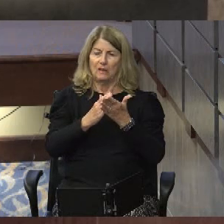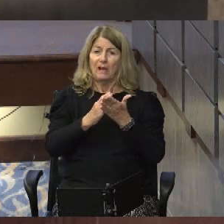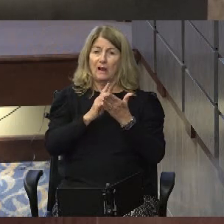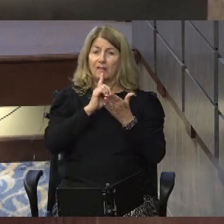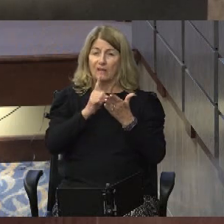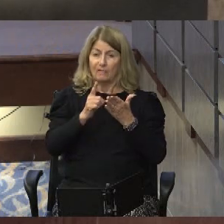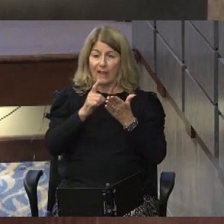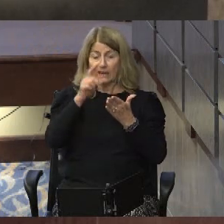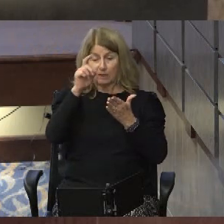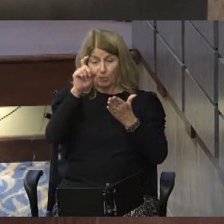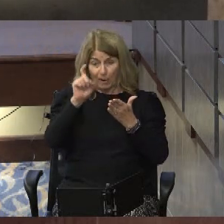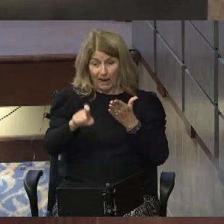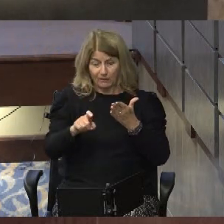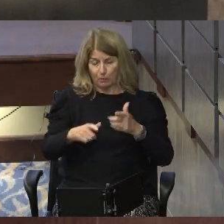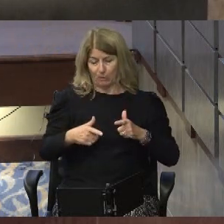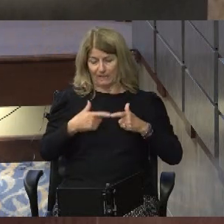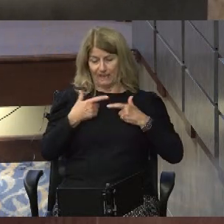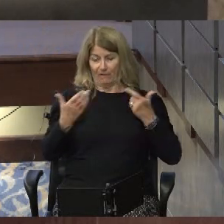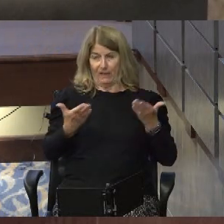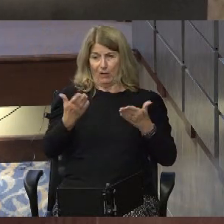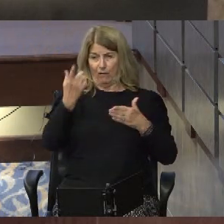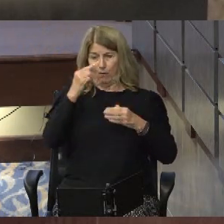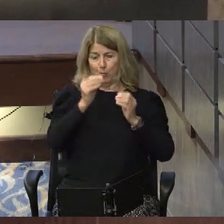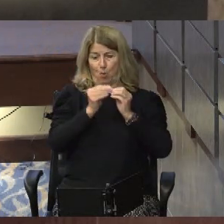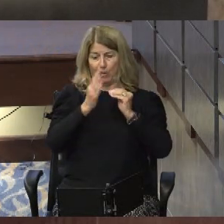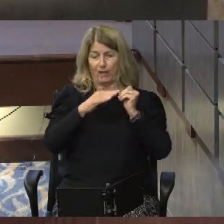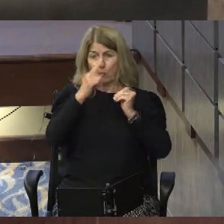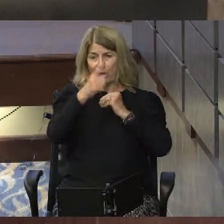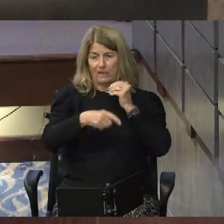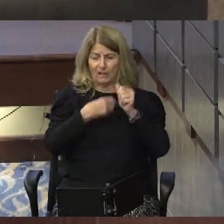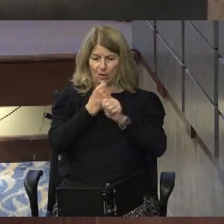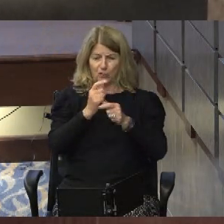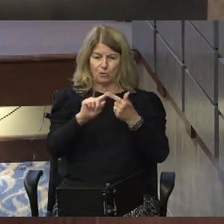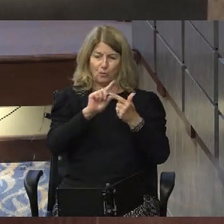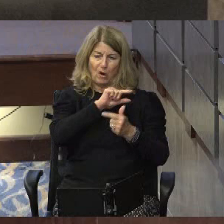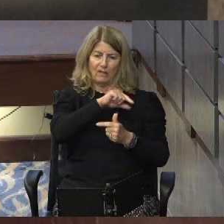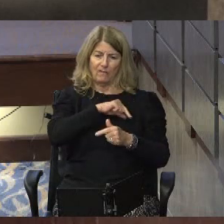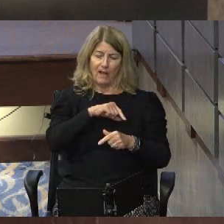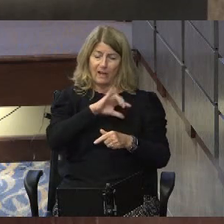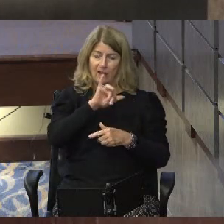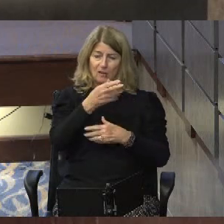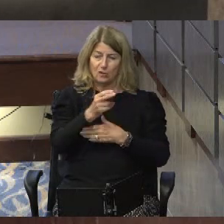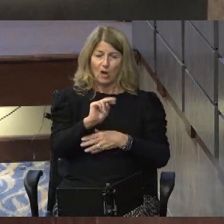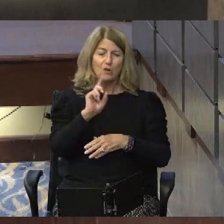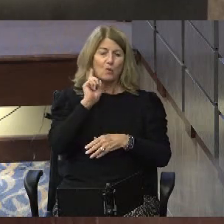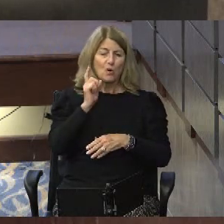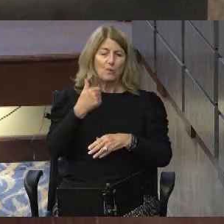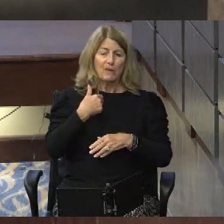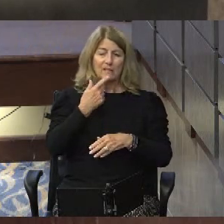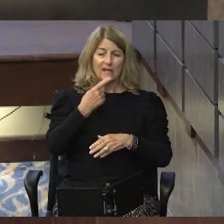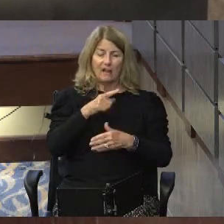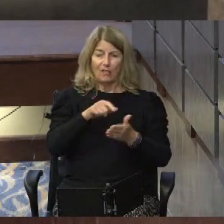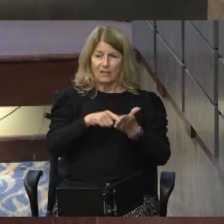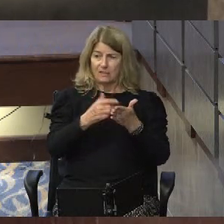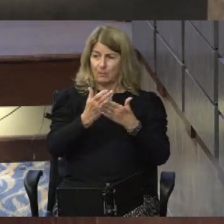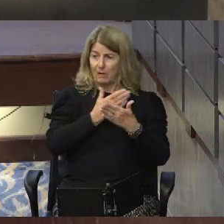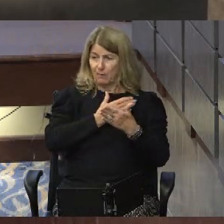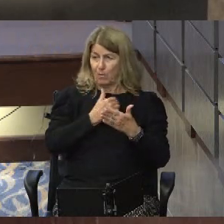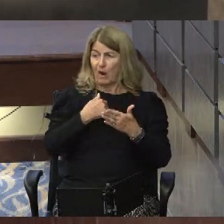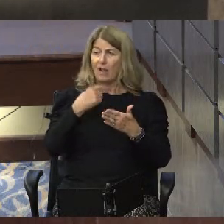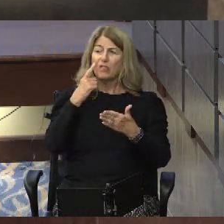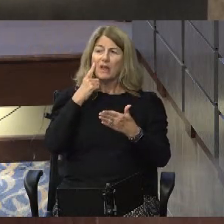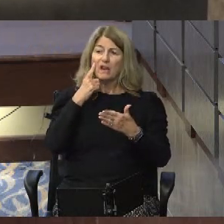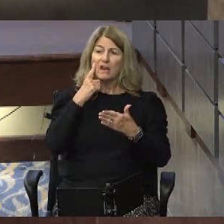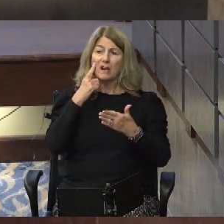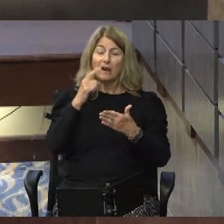here for over a year. What I'd say too is, as we do this, and John, you've heard me say this before, is I think that